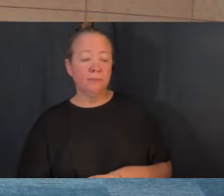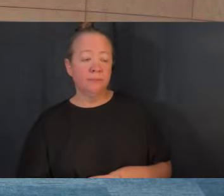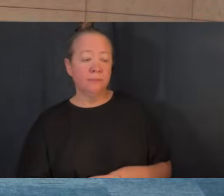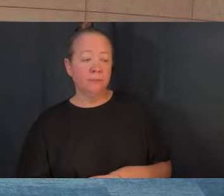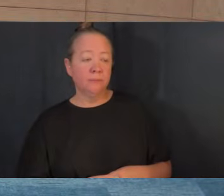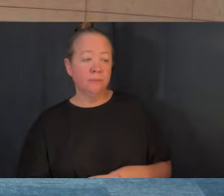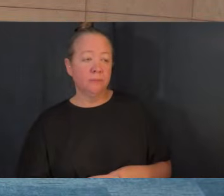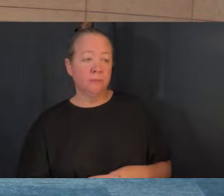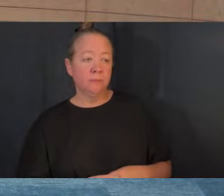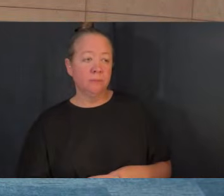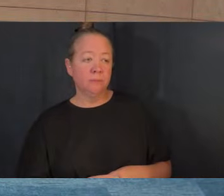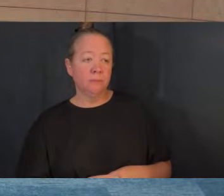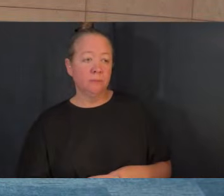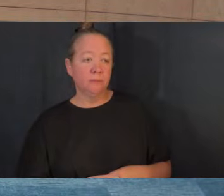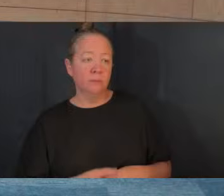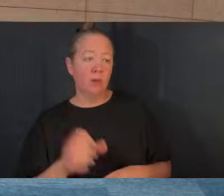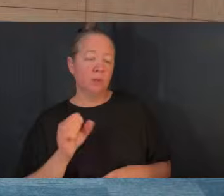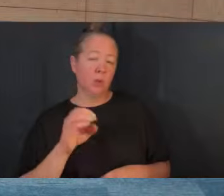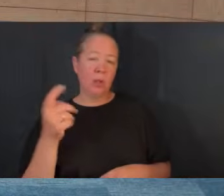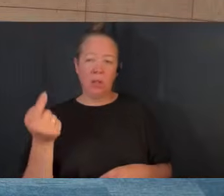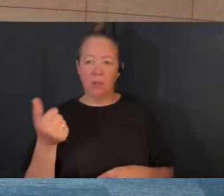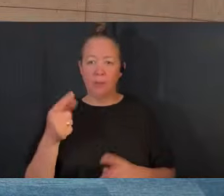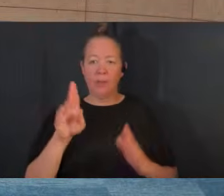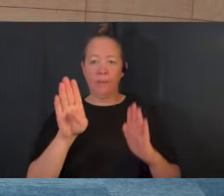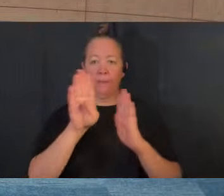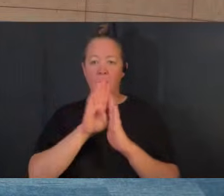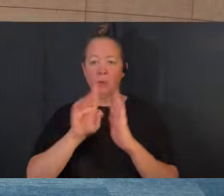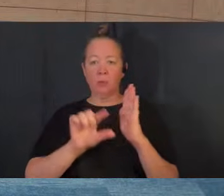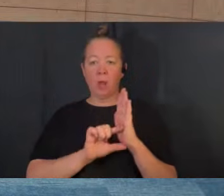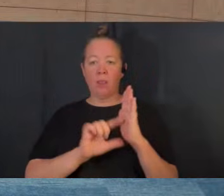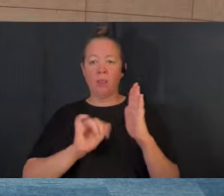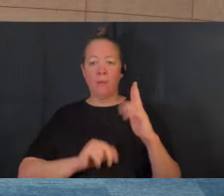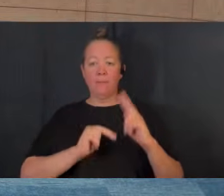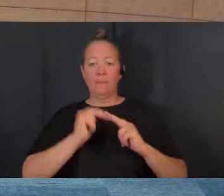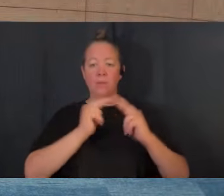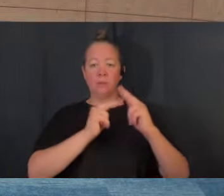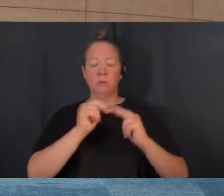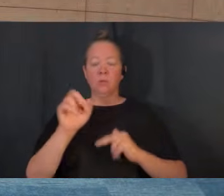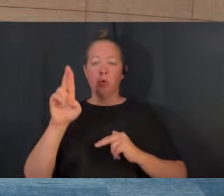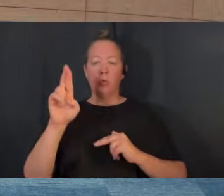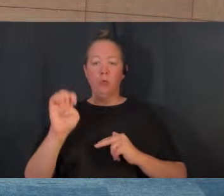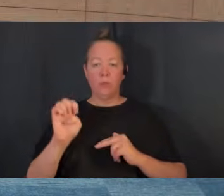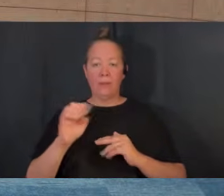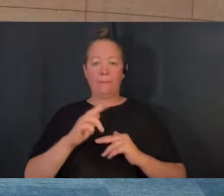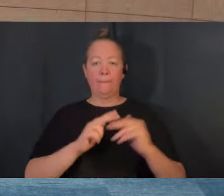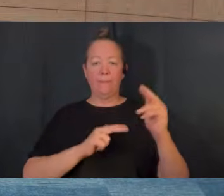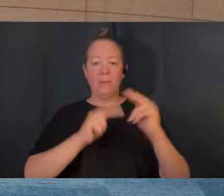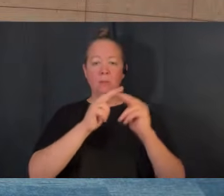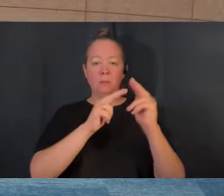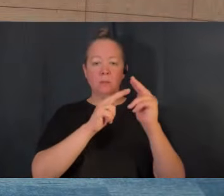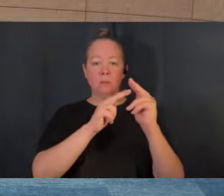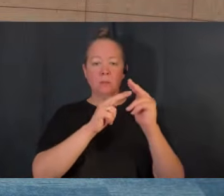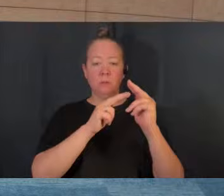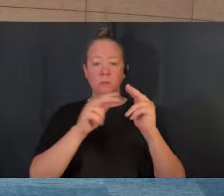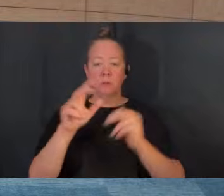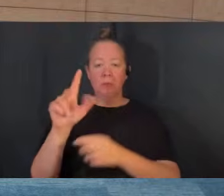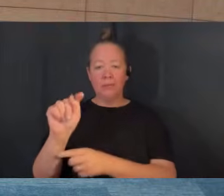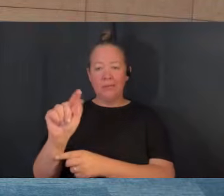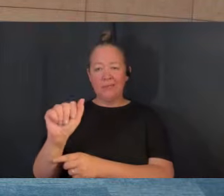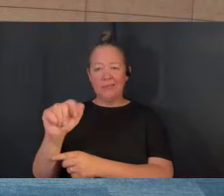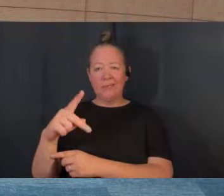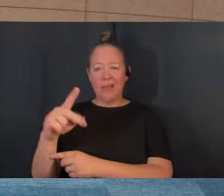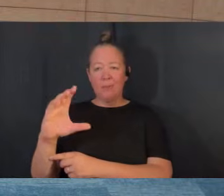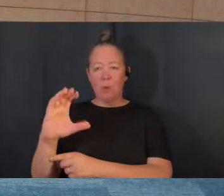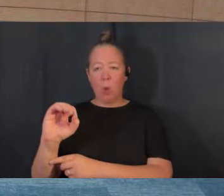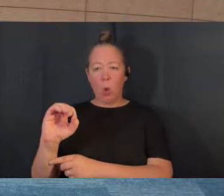So just a tiny bit of background. The building was rebuilt by Atapco Properties. It was sold to